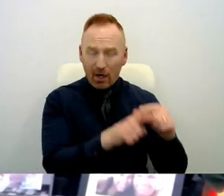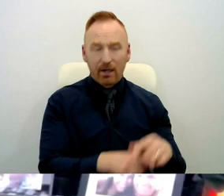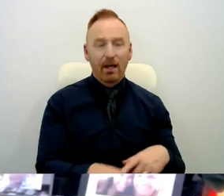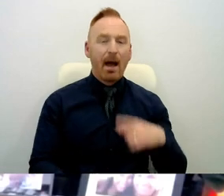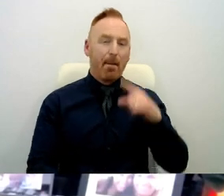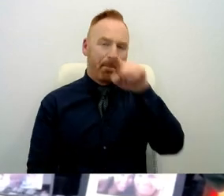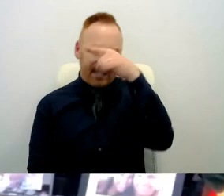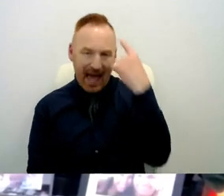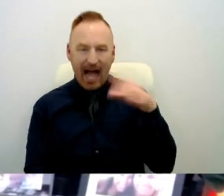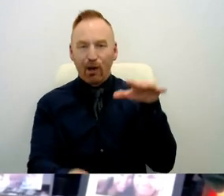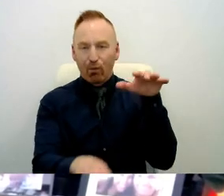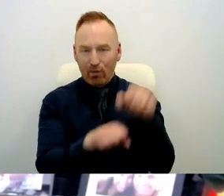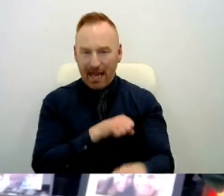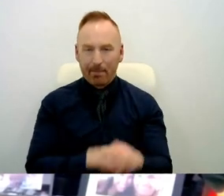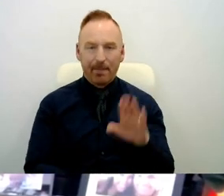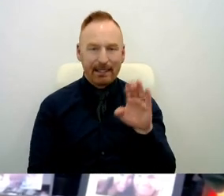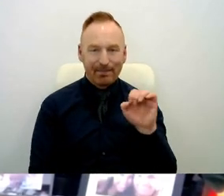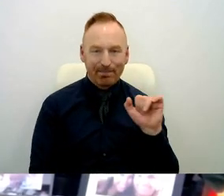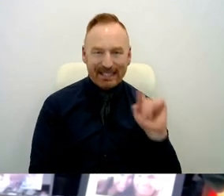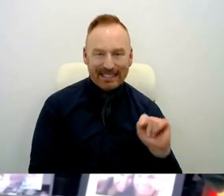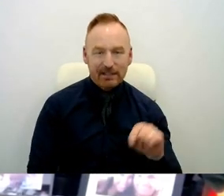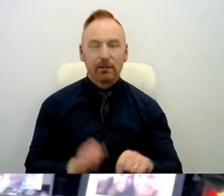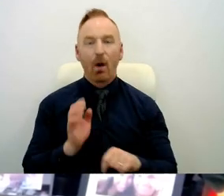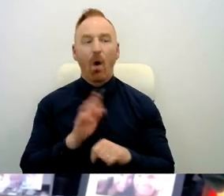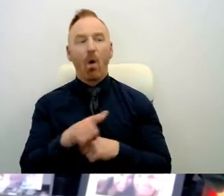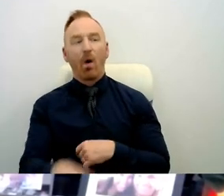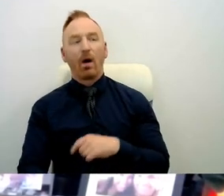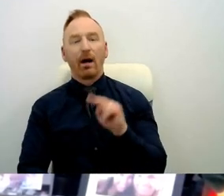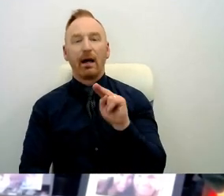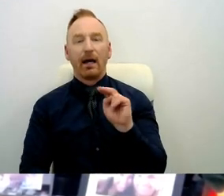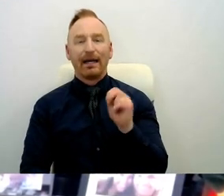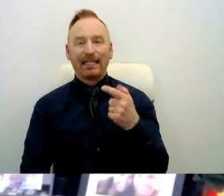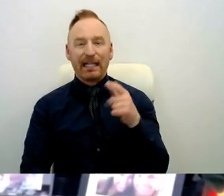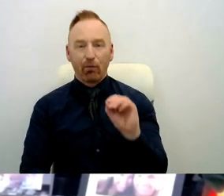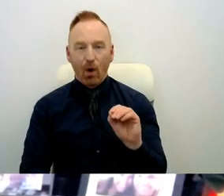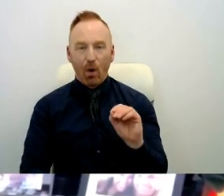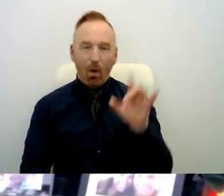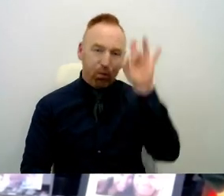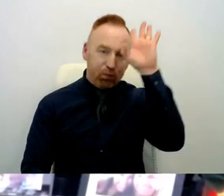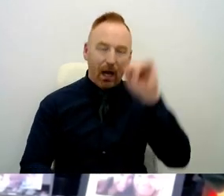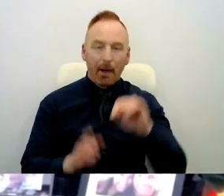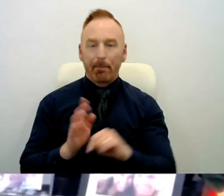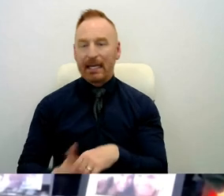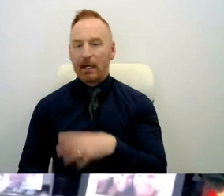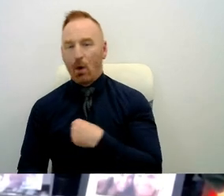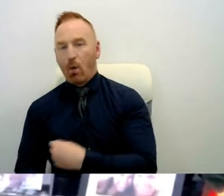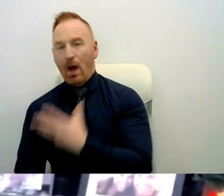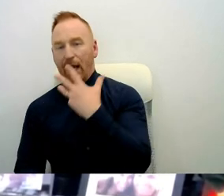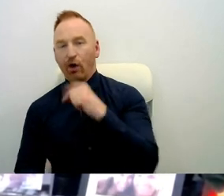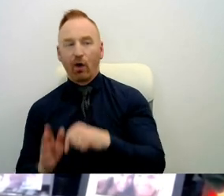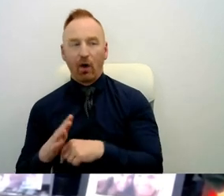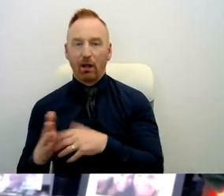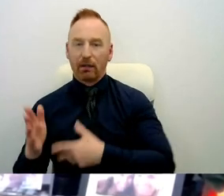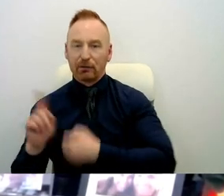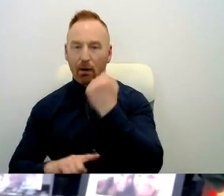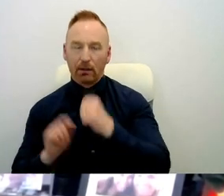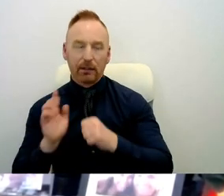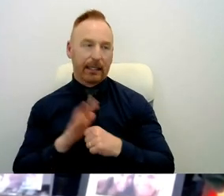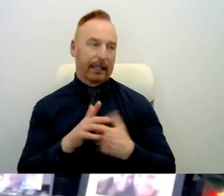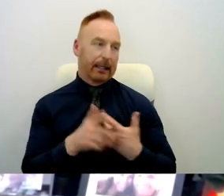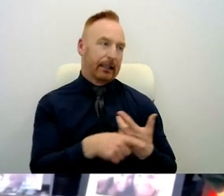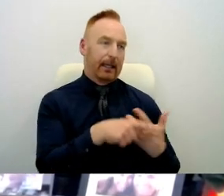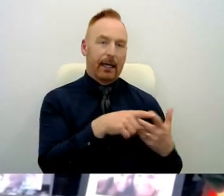beast, or headlines such as the Black Peril or a Negro atrocity, white girl flogged and assaulted by late arrivals at